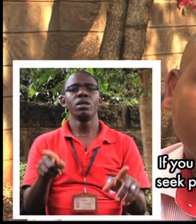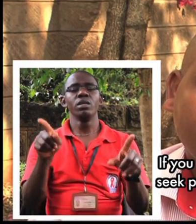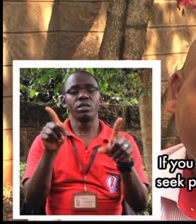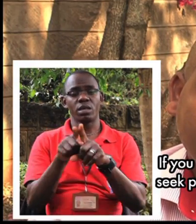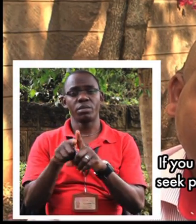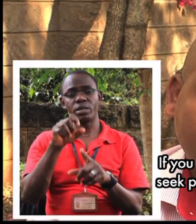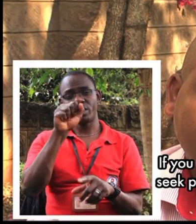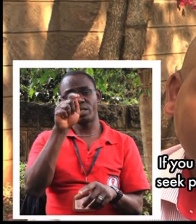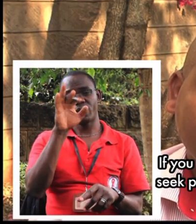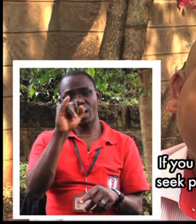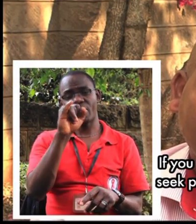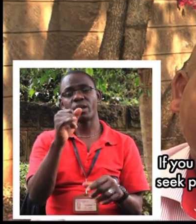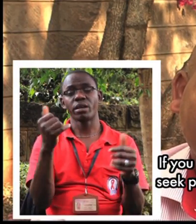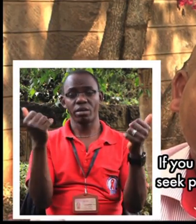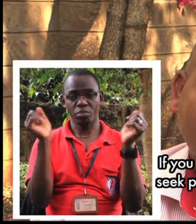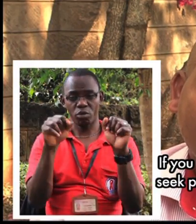one experiences